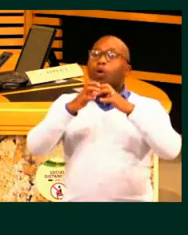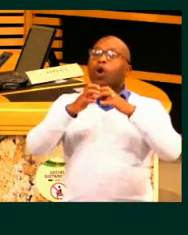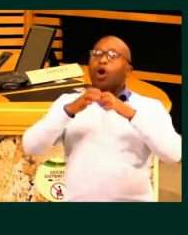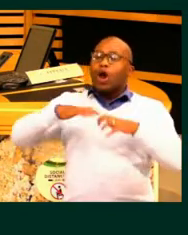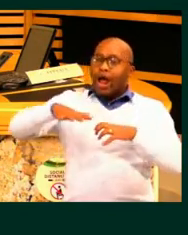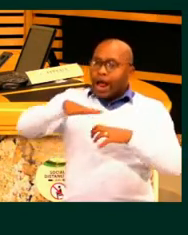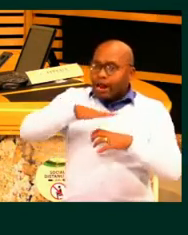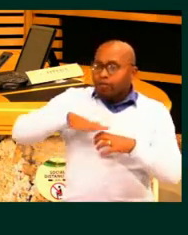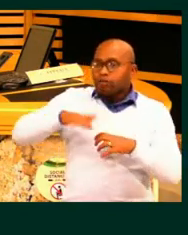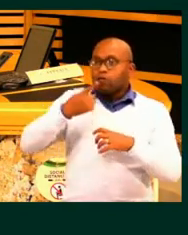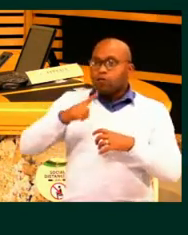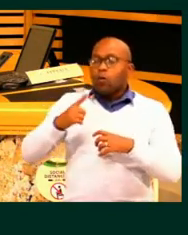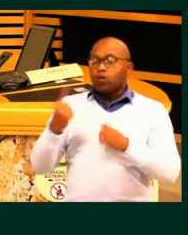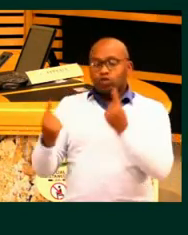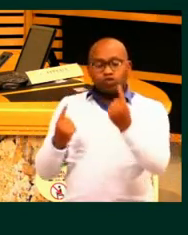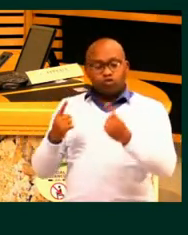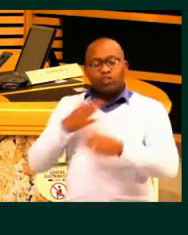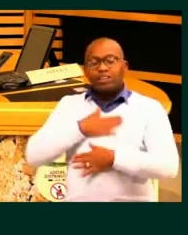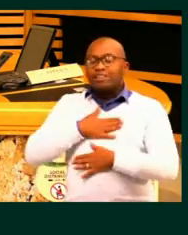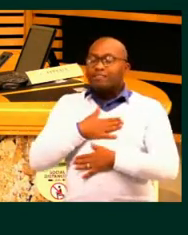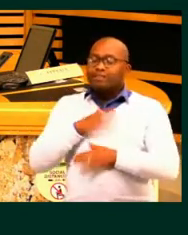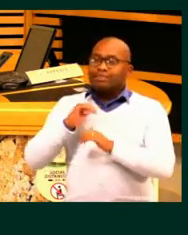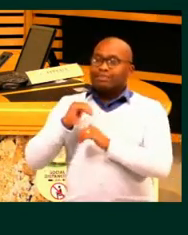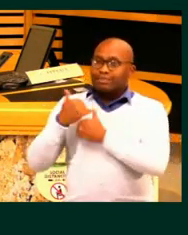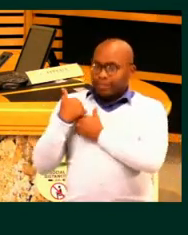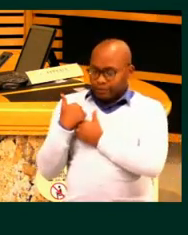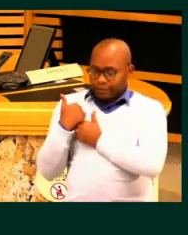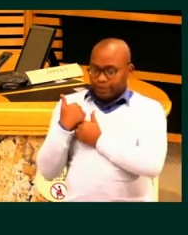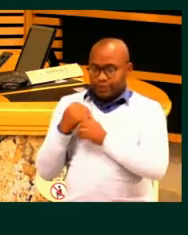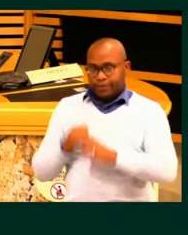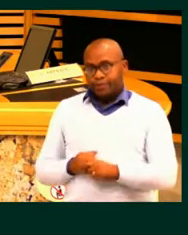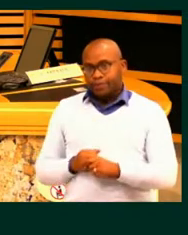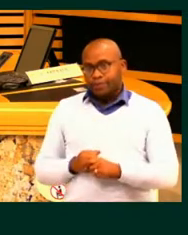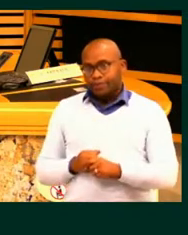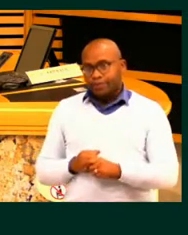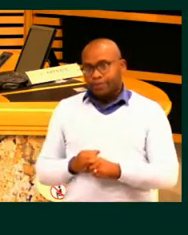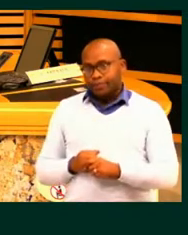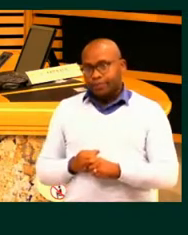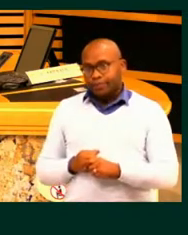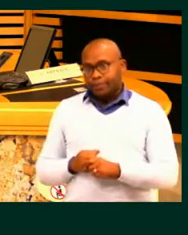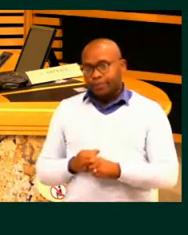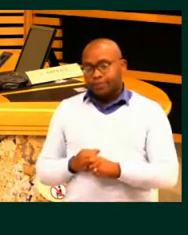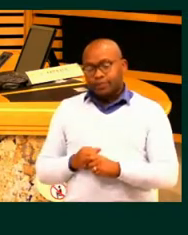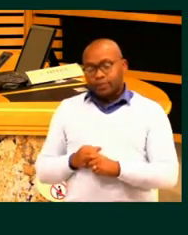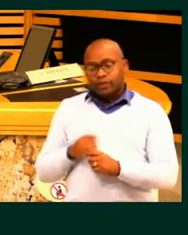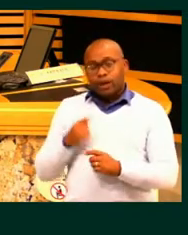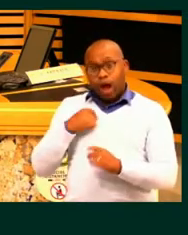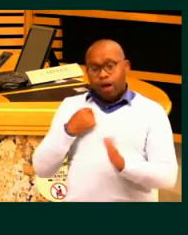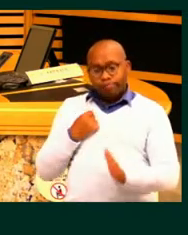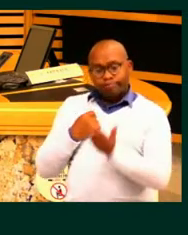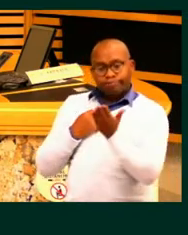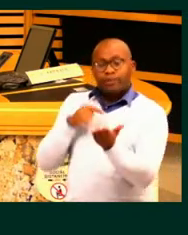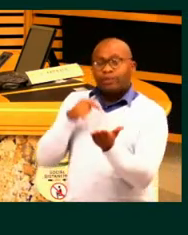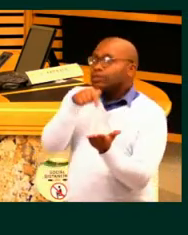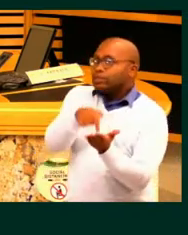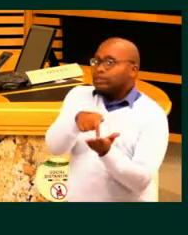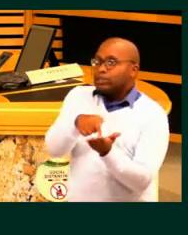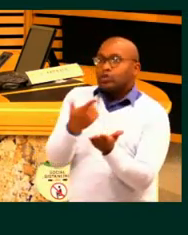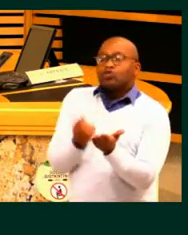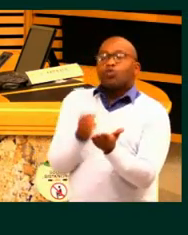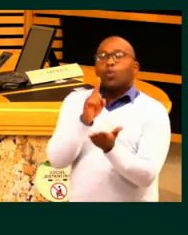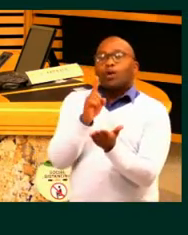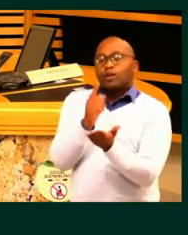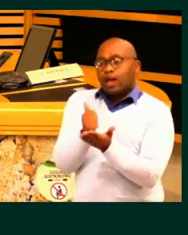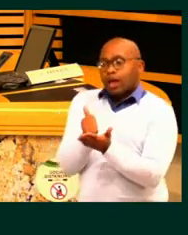report abuse it is therefore quite simple all this motion seeks to do is to resolve that the Department of Education in the